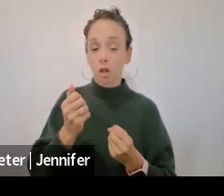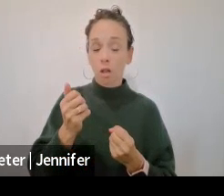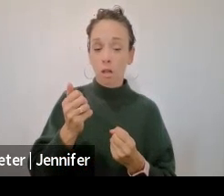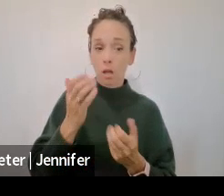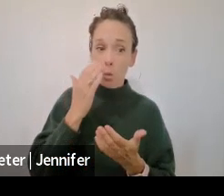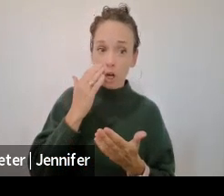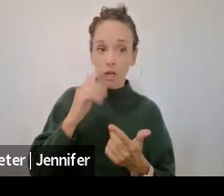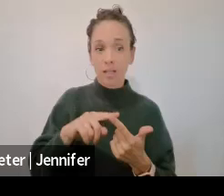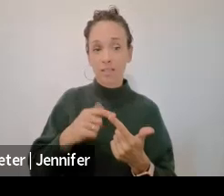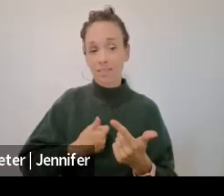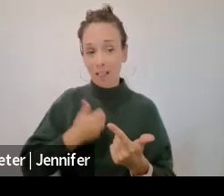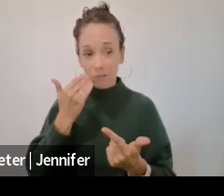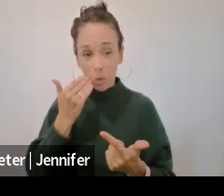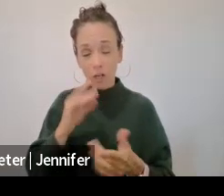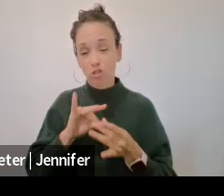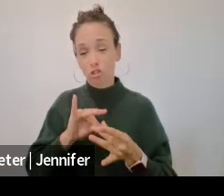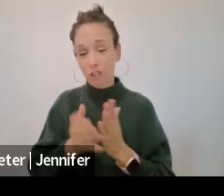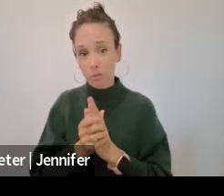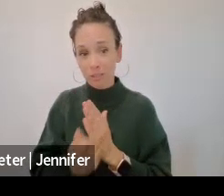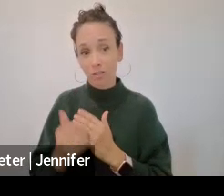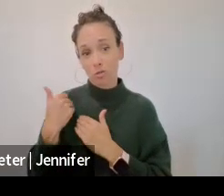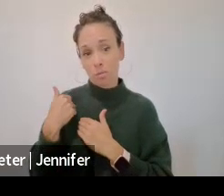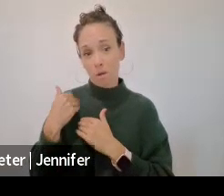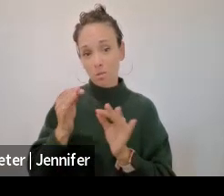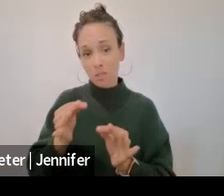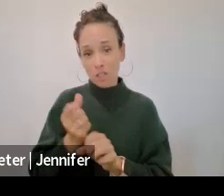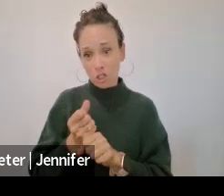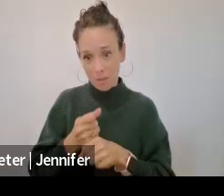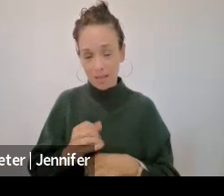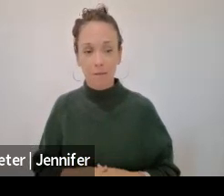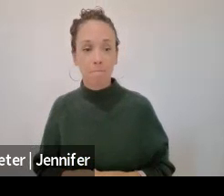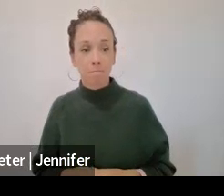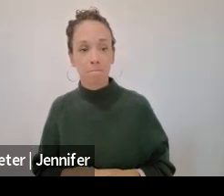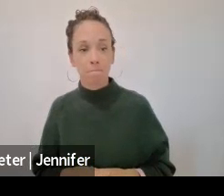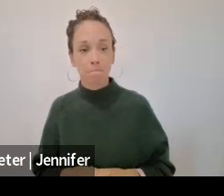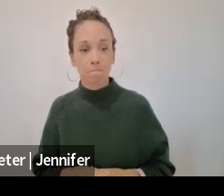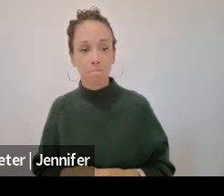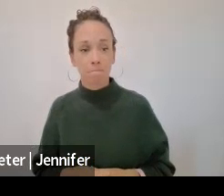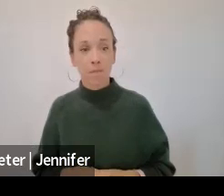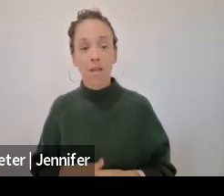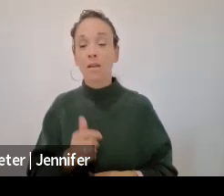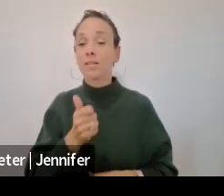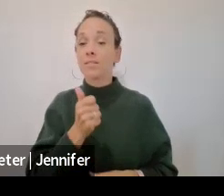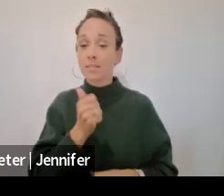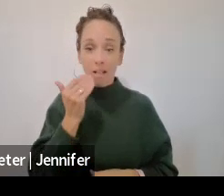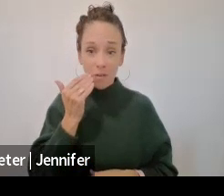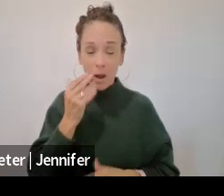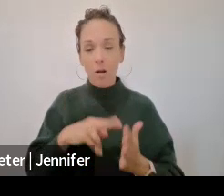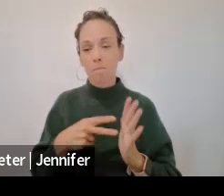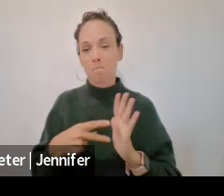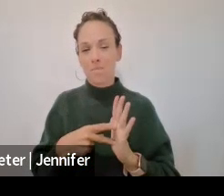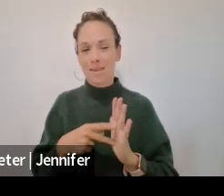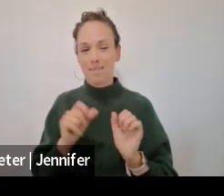self-awareness, relationship skills, and responsible decision-making. Social self-awareness is the ability to